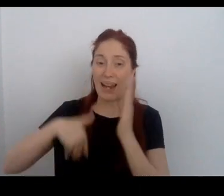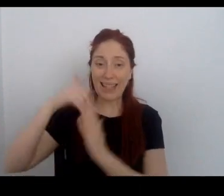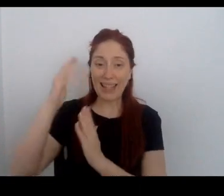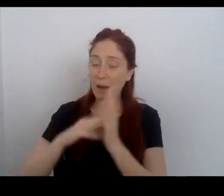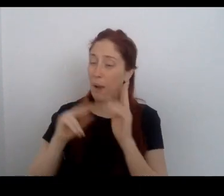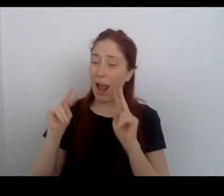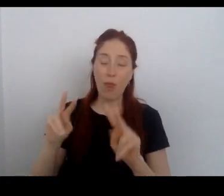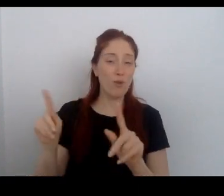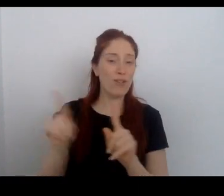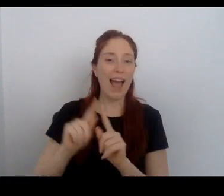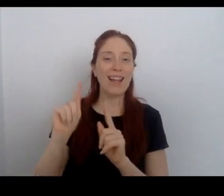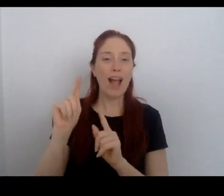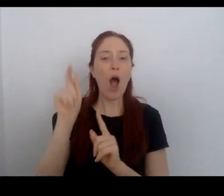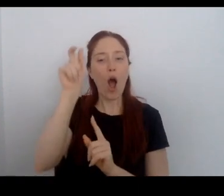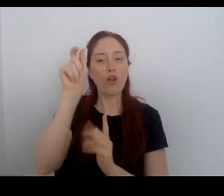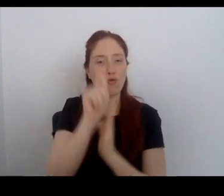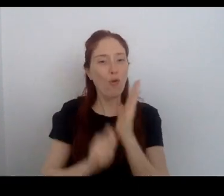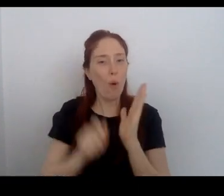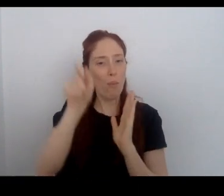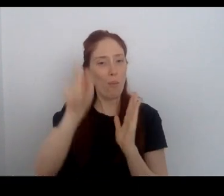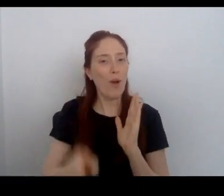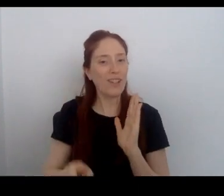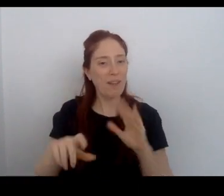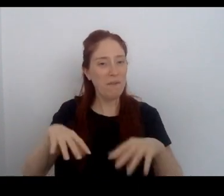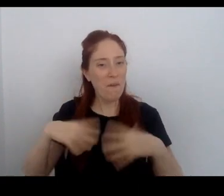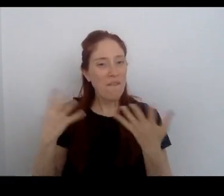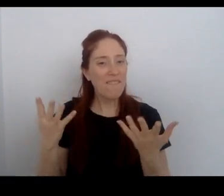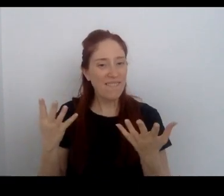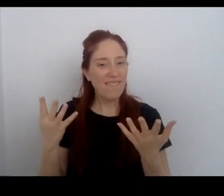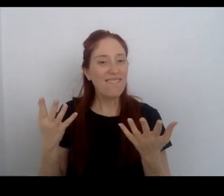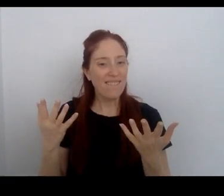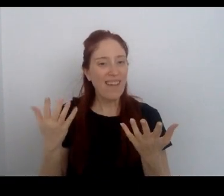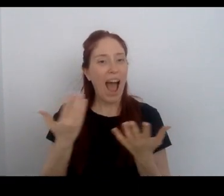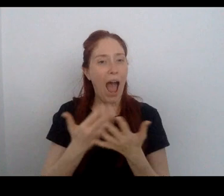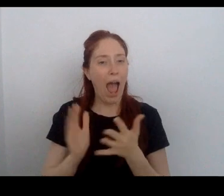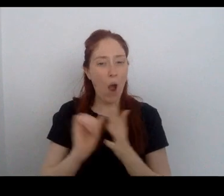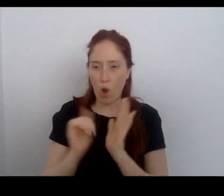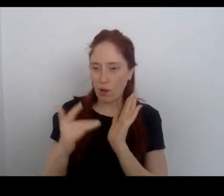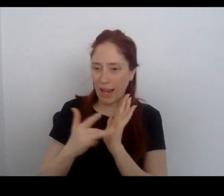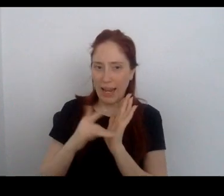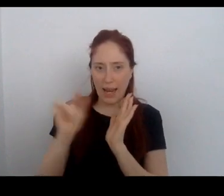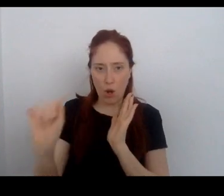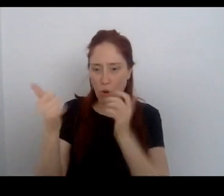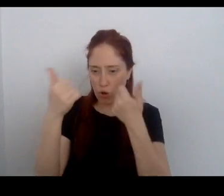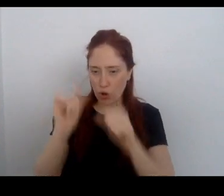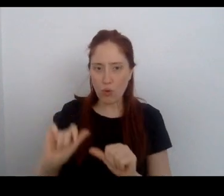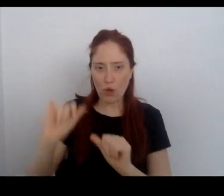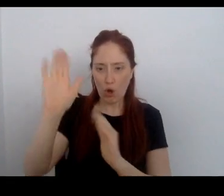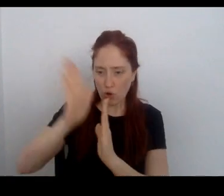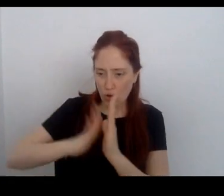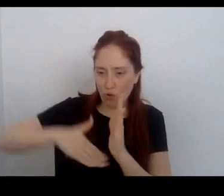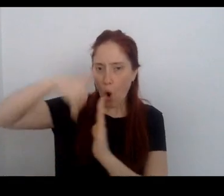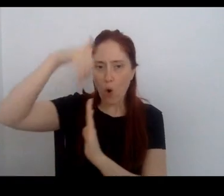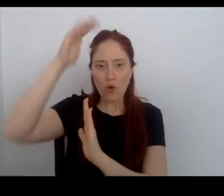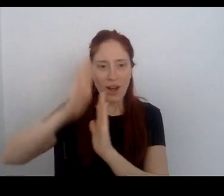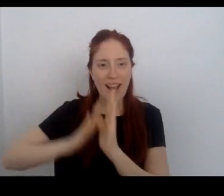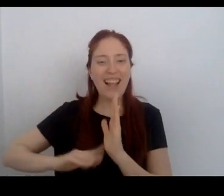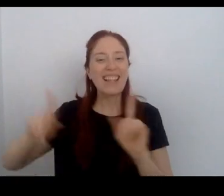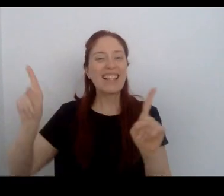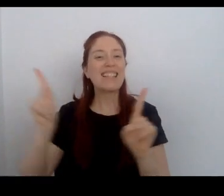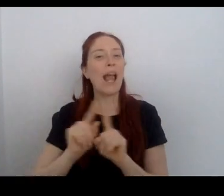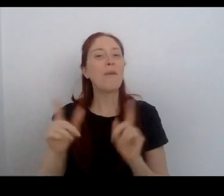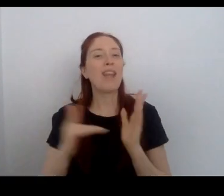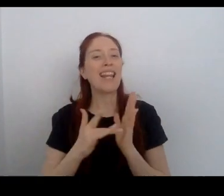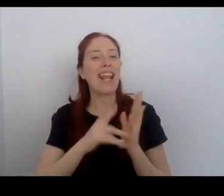markers or the colour is applied. Yeah, certainly the way that she uses her brush, and she has really